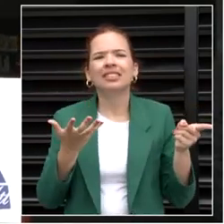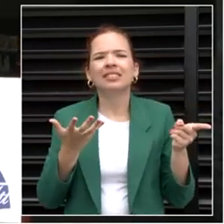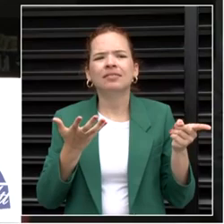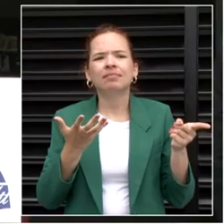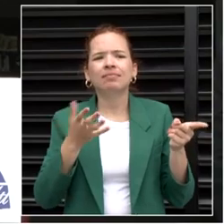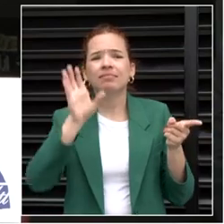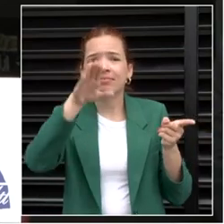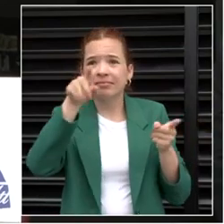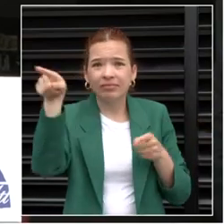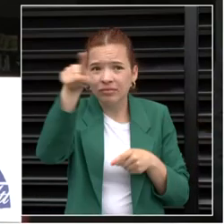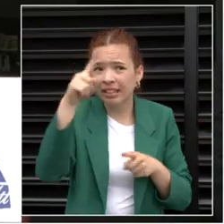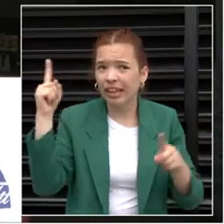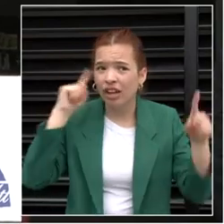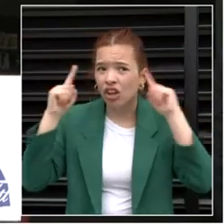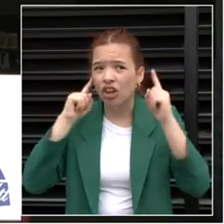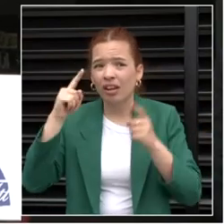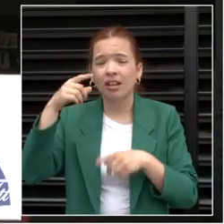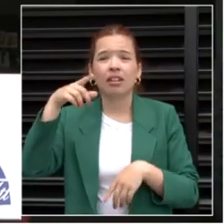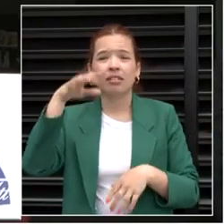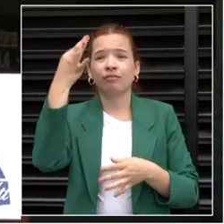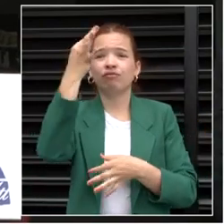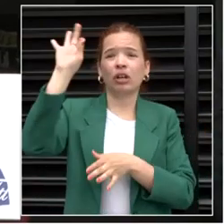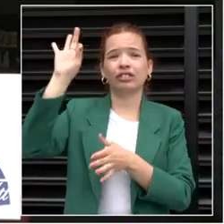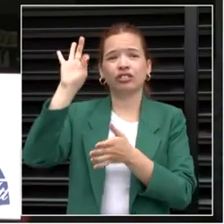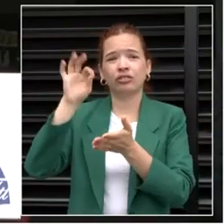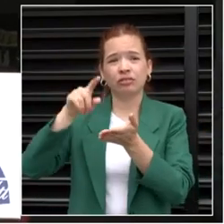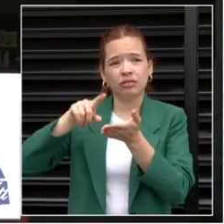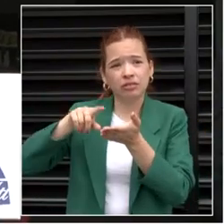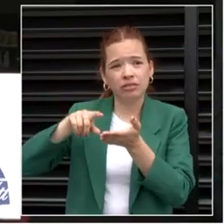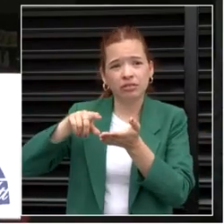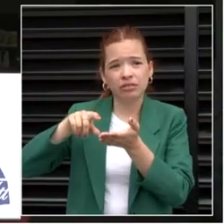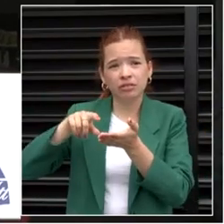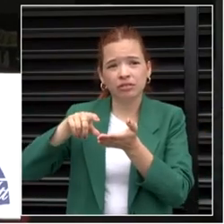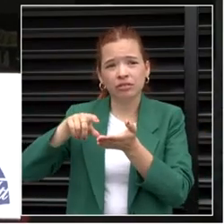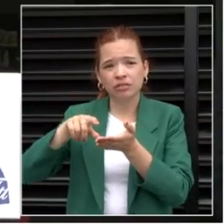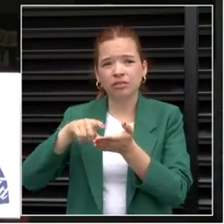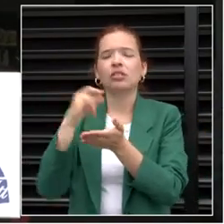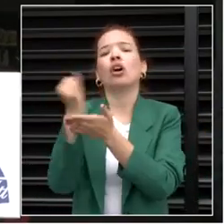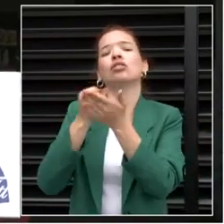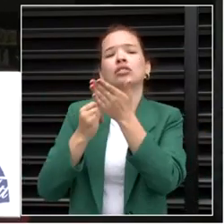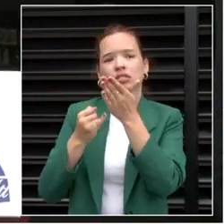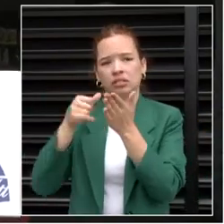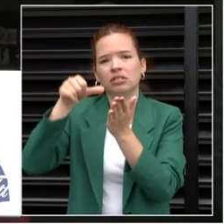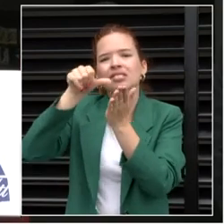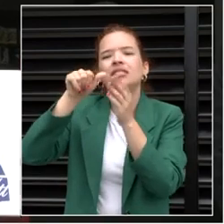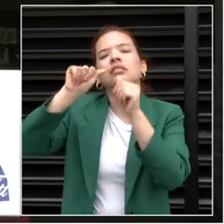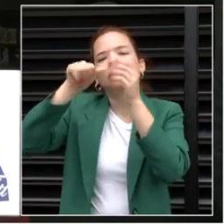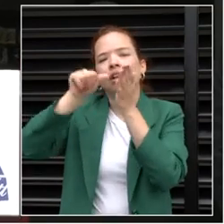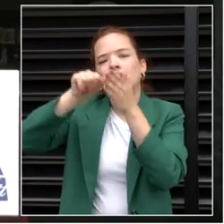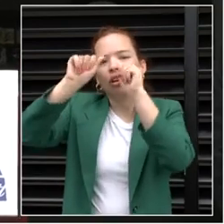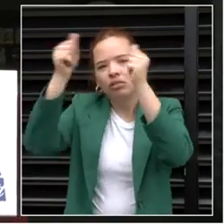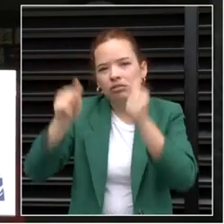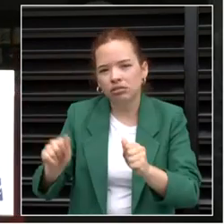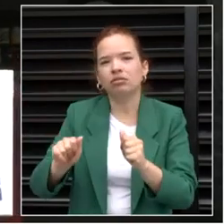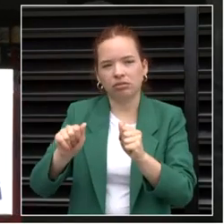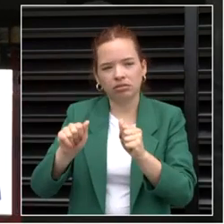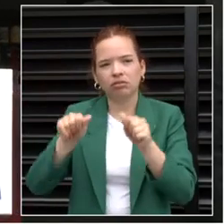with, I guess the polite way is saying found objects. I call it junk. But he makes